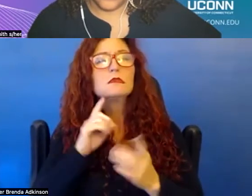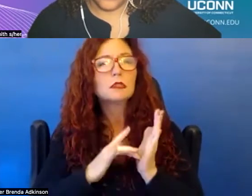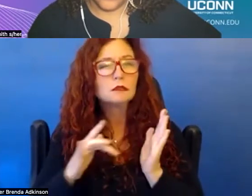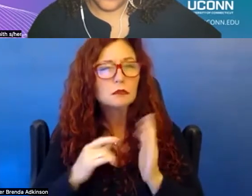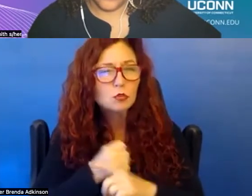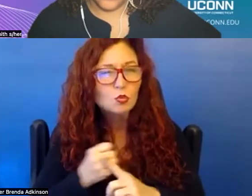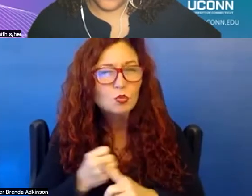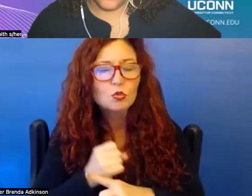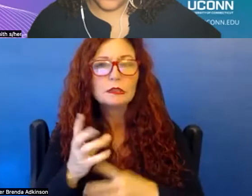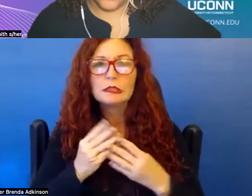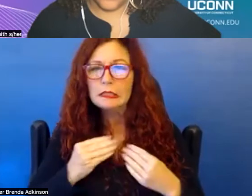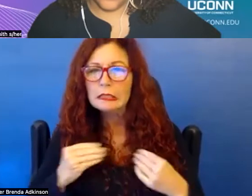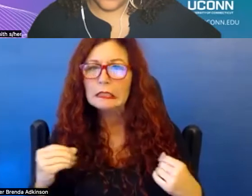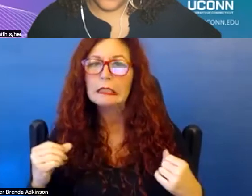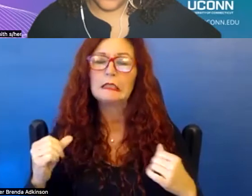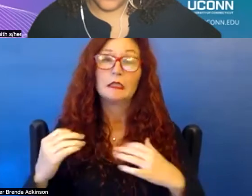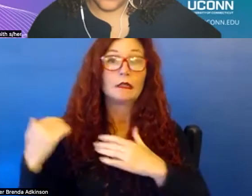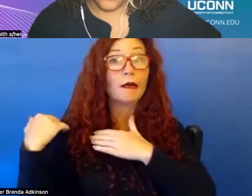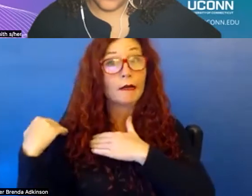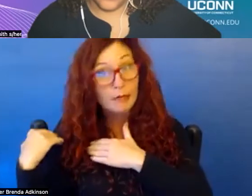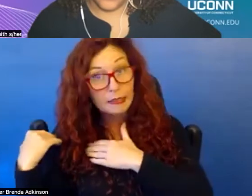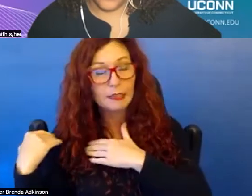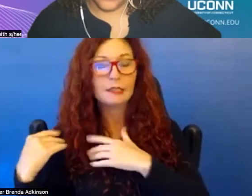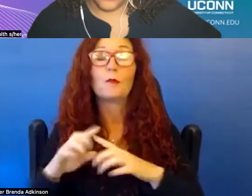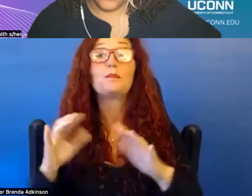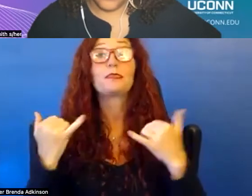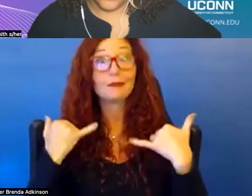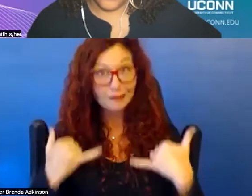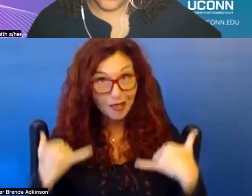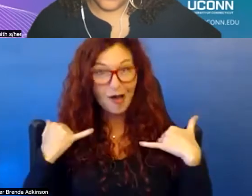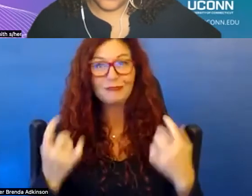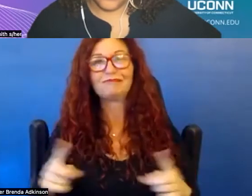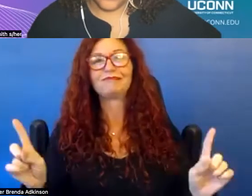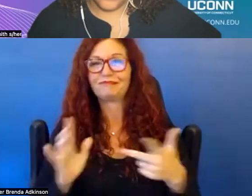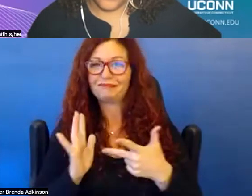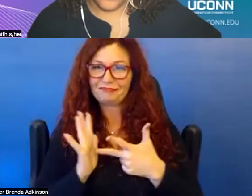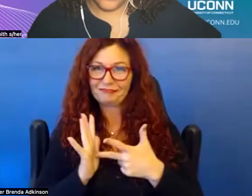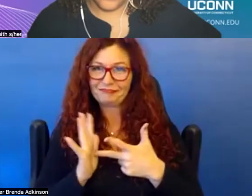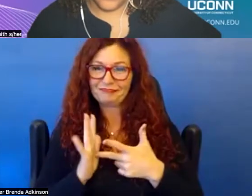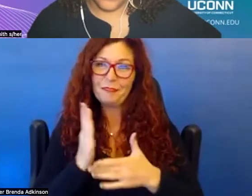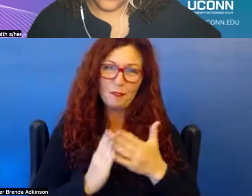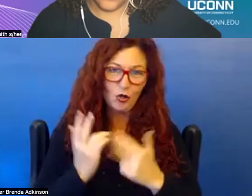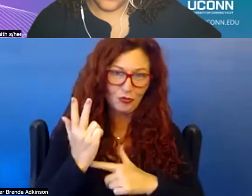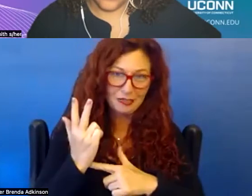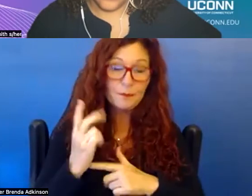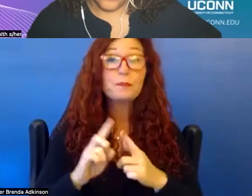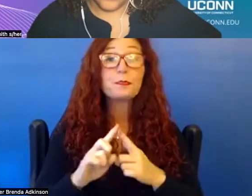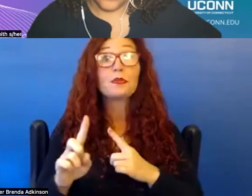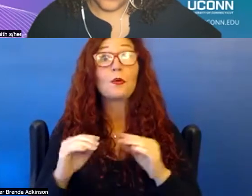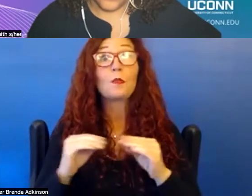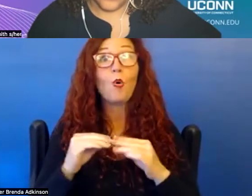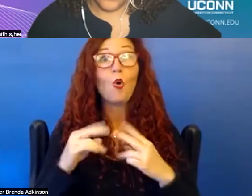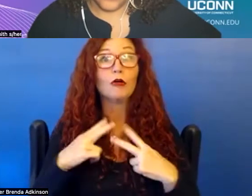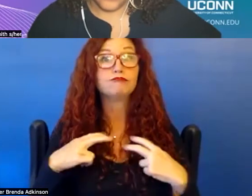accountability. So this third project is now looking more inward. I was like kind of looking outward, which is where I was my